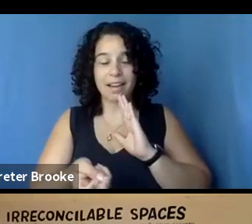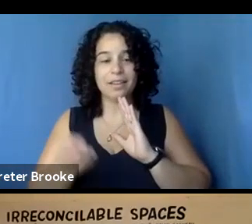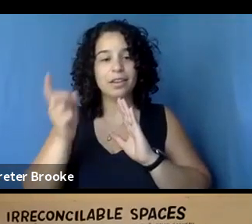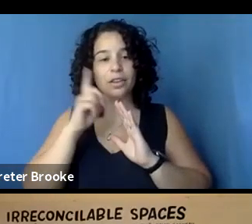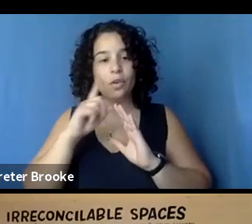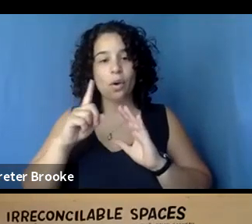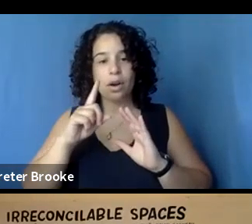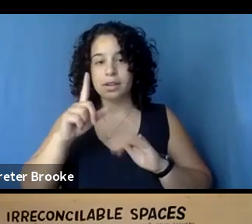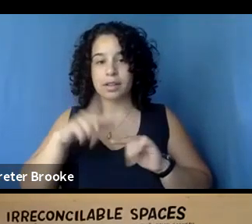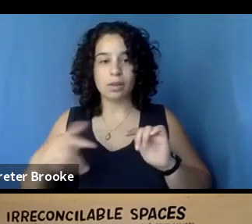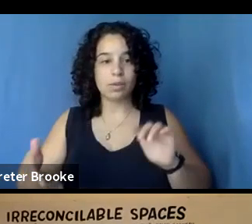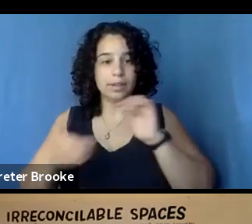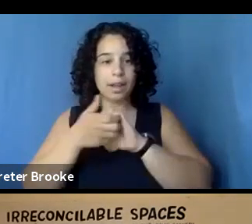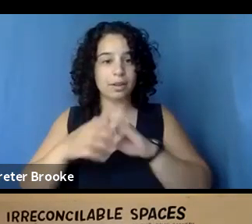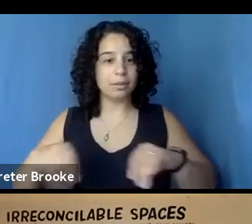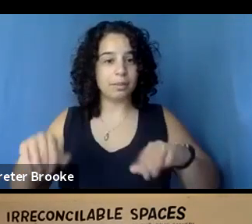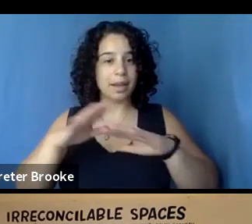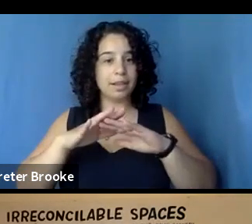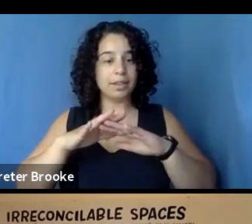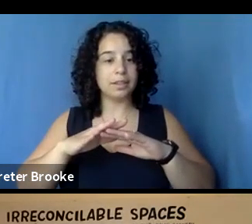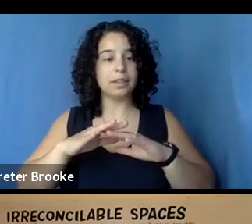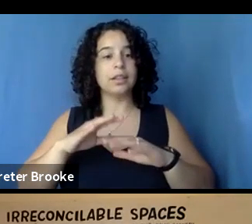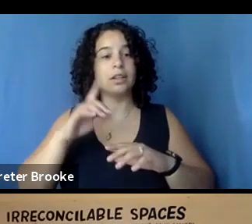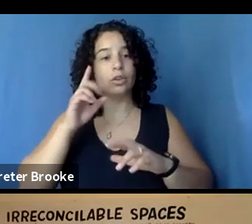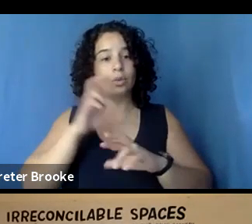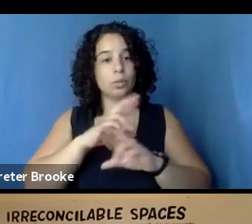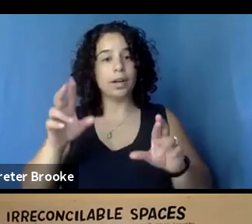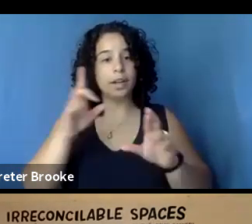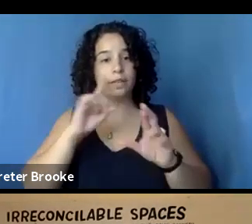irreconcilable space, into a chamber.